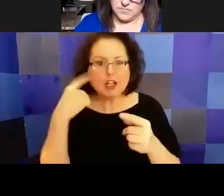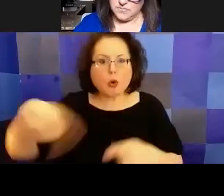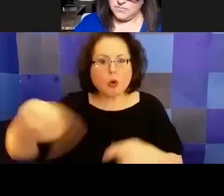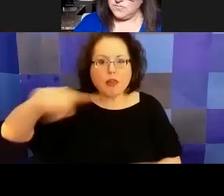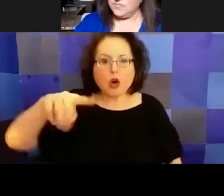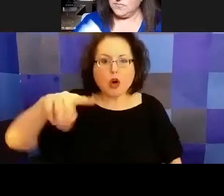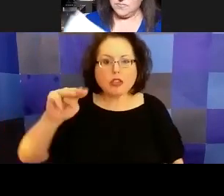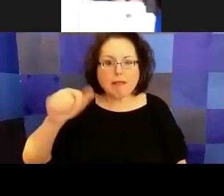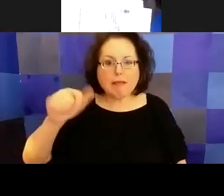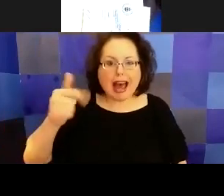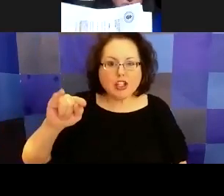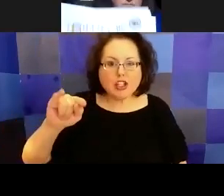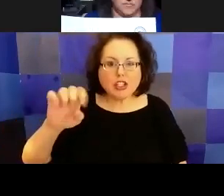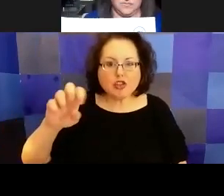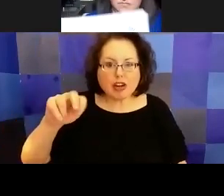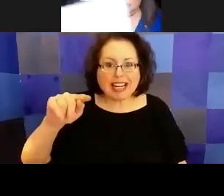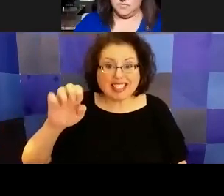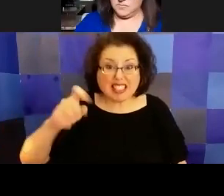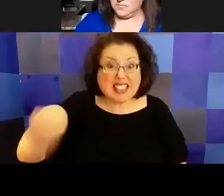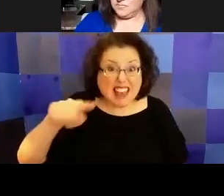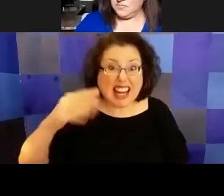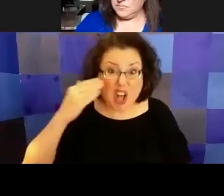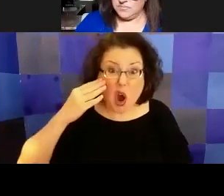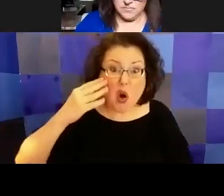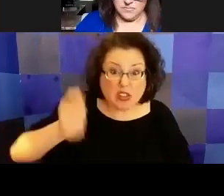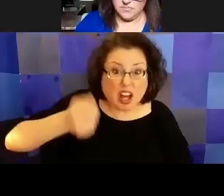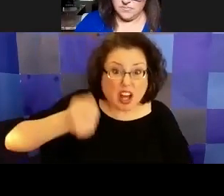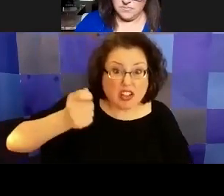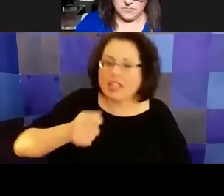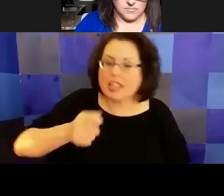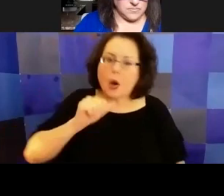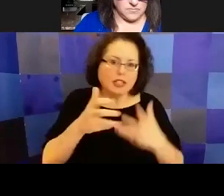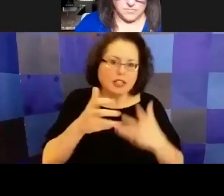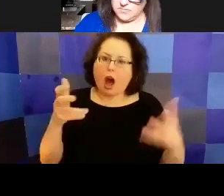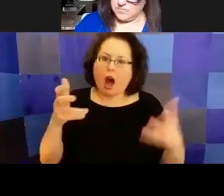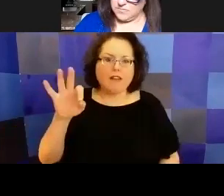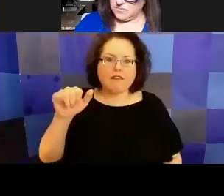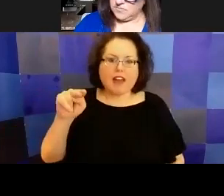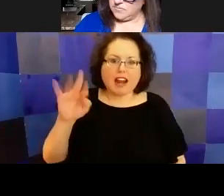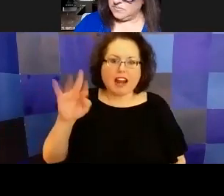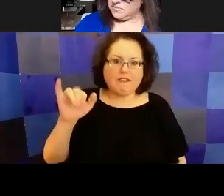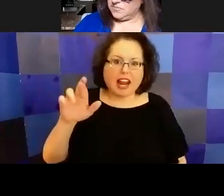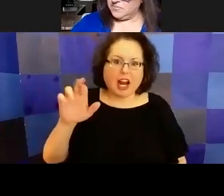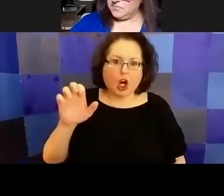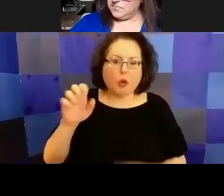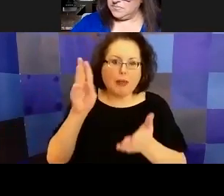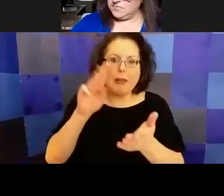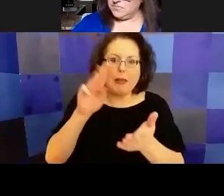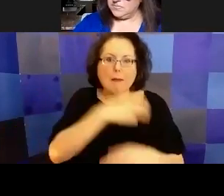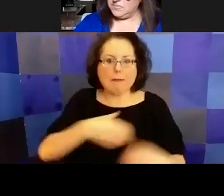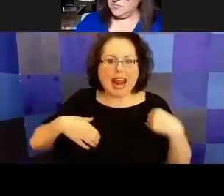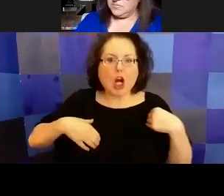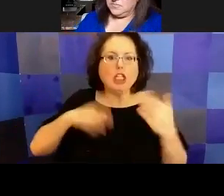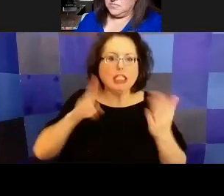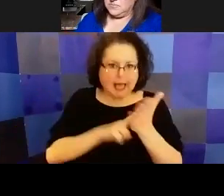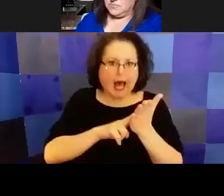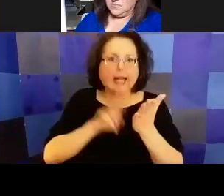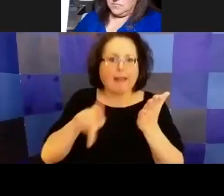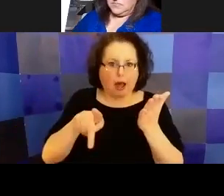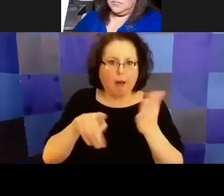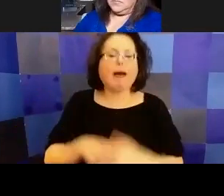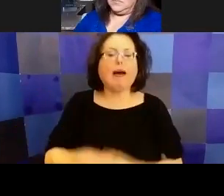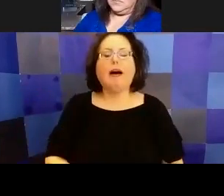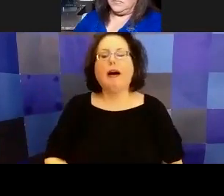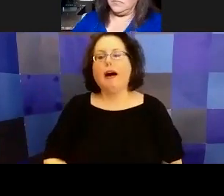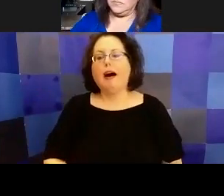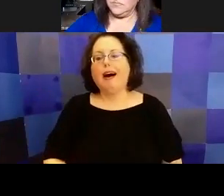this. There wasn't a ton of fanfare Friday when the mayor signed this in, which is unusual.